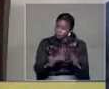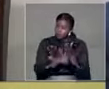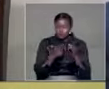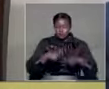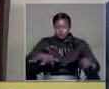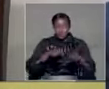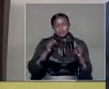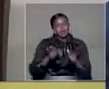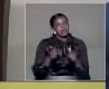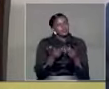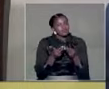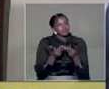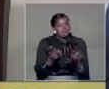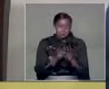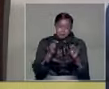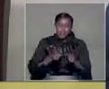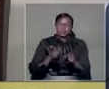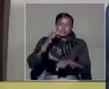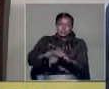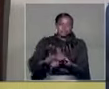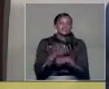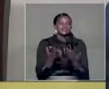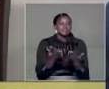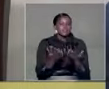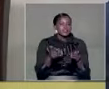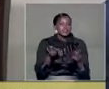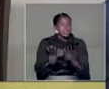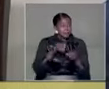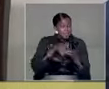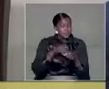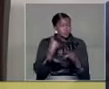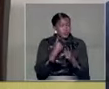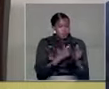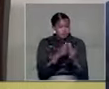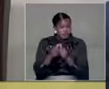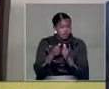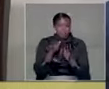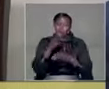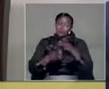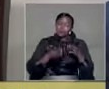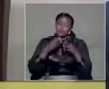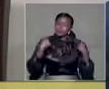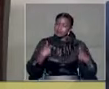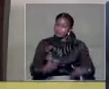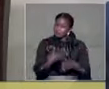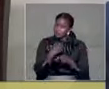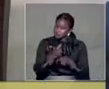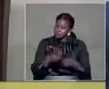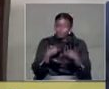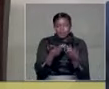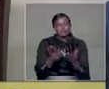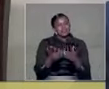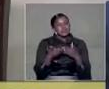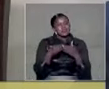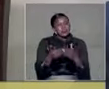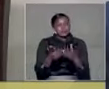collaborate and defeat. And in this collaboration, World Health Organization provides the leadership,